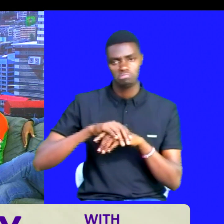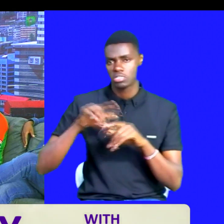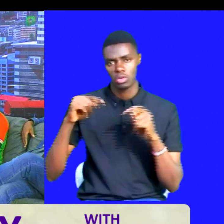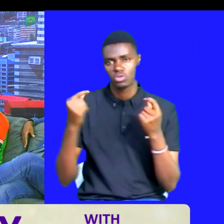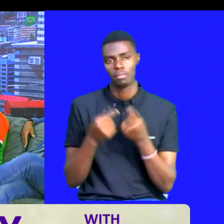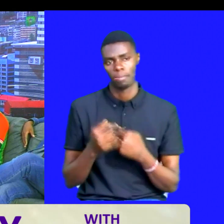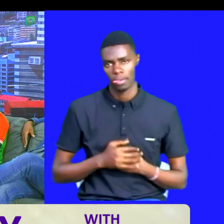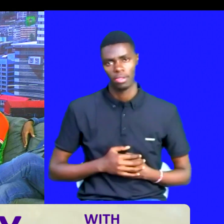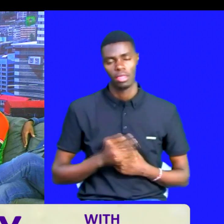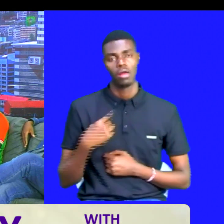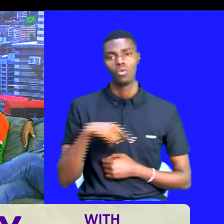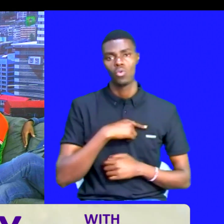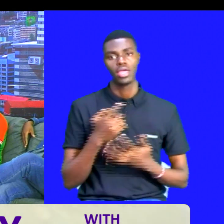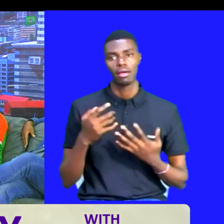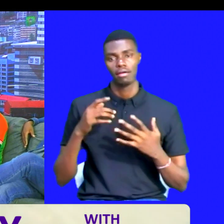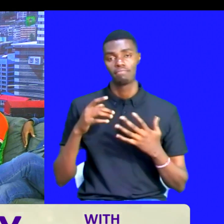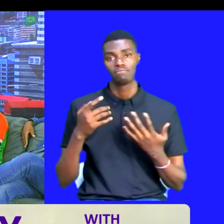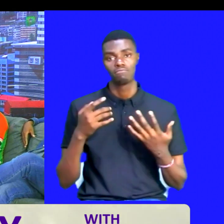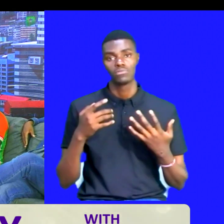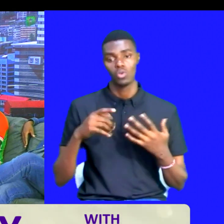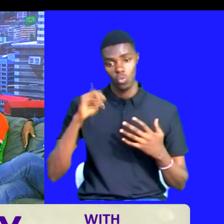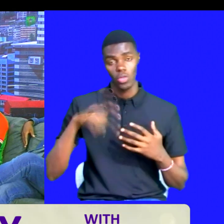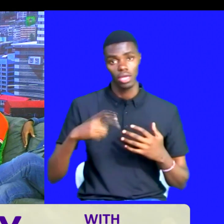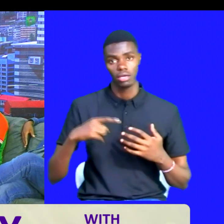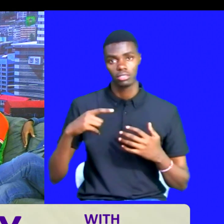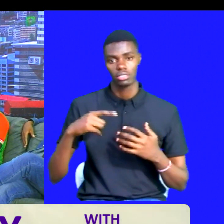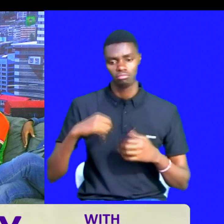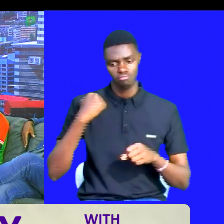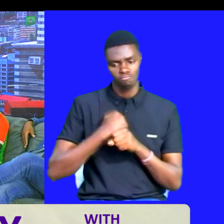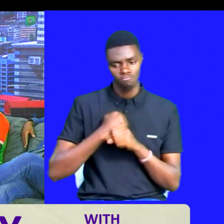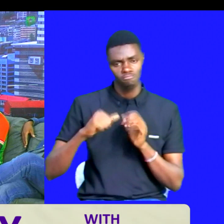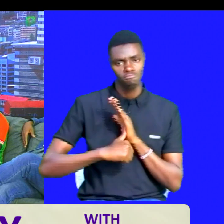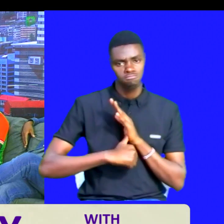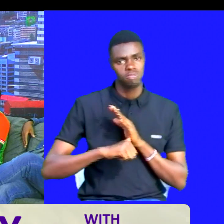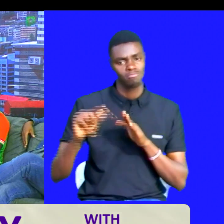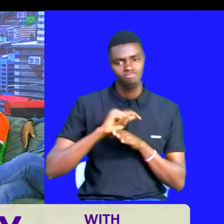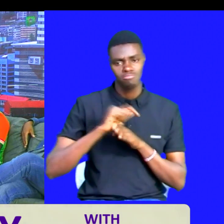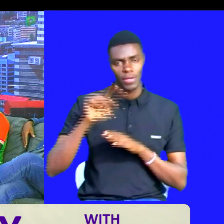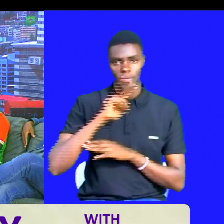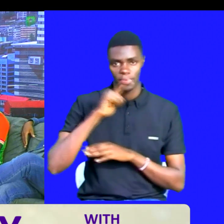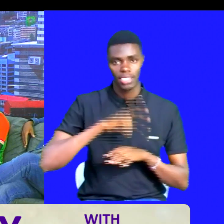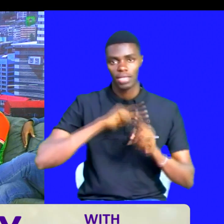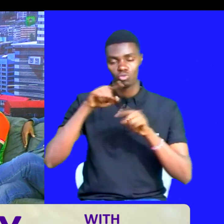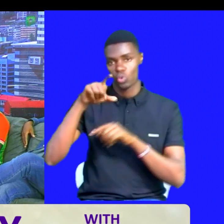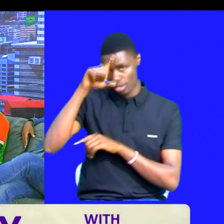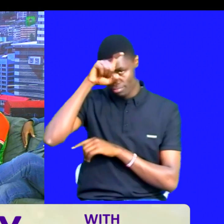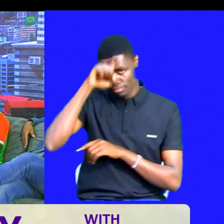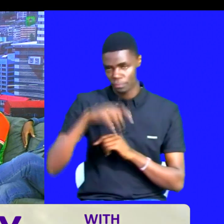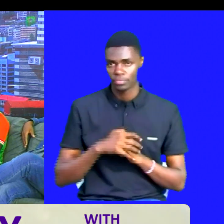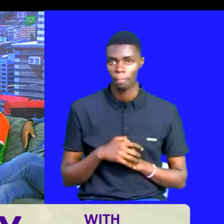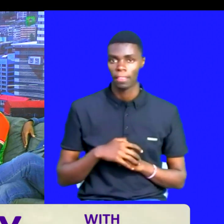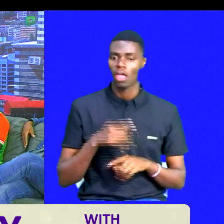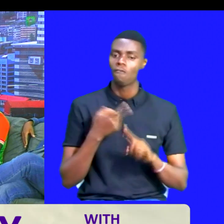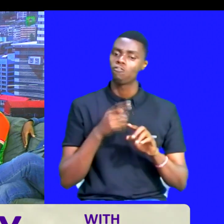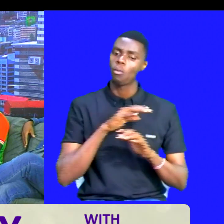And we are forced to reckon with when we go to Cairo. All right, Bona Captain, I would like to hear from you. You know, from